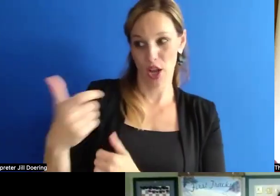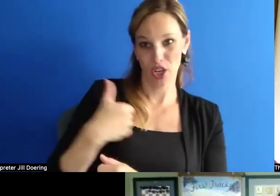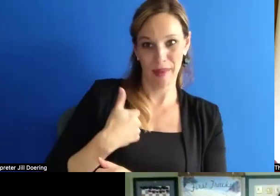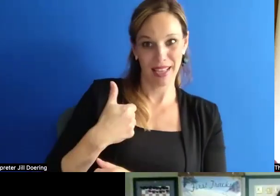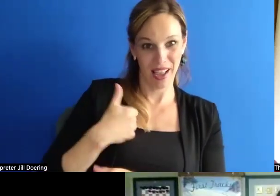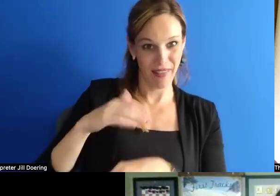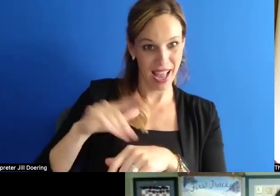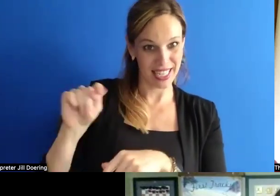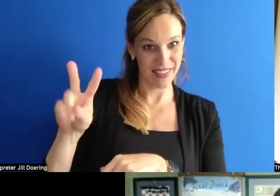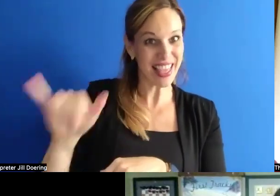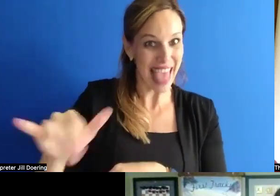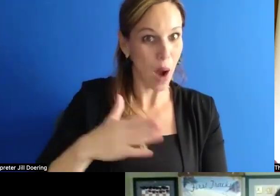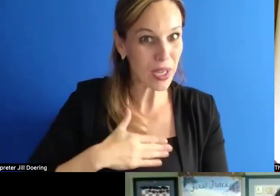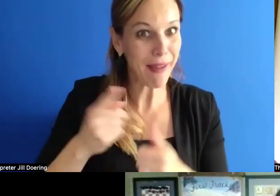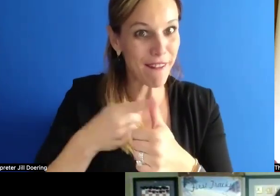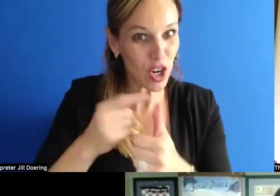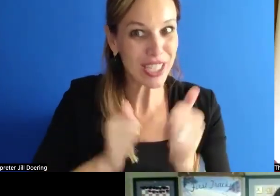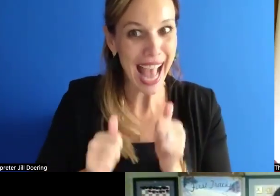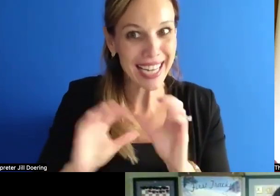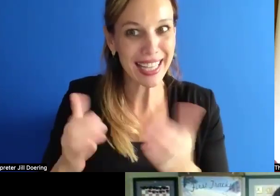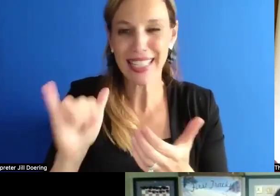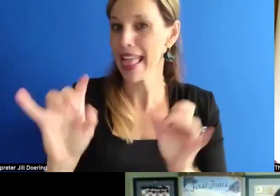acting class, which is terrifying.